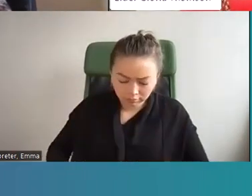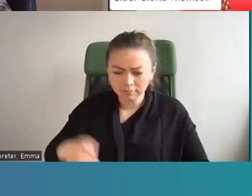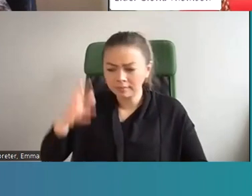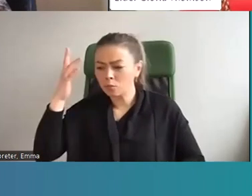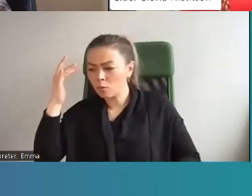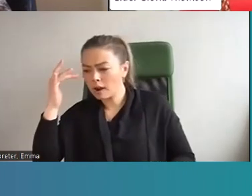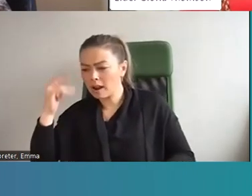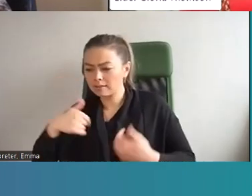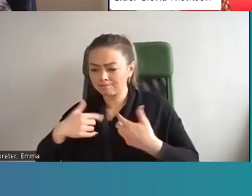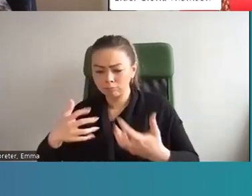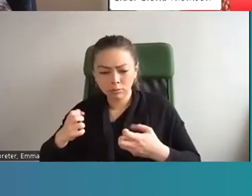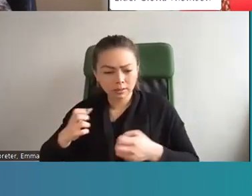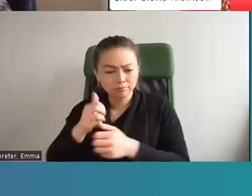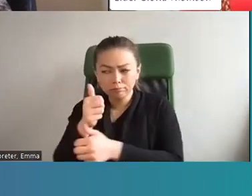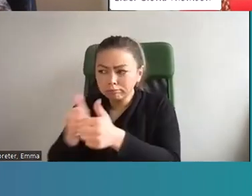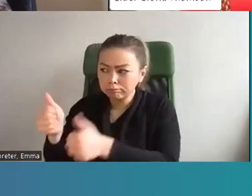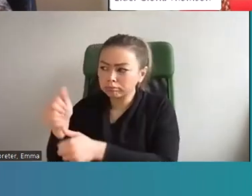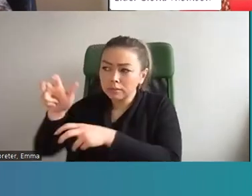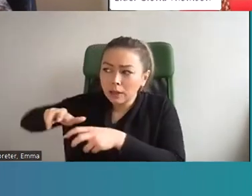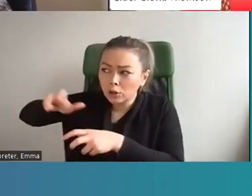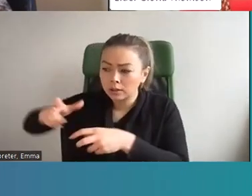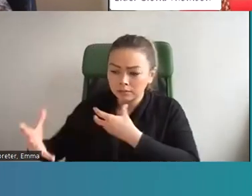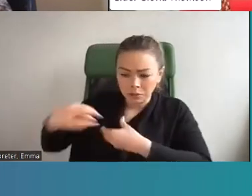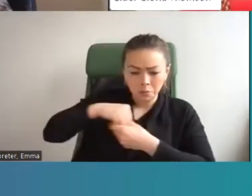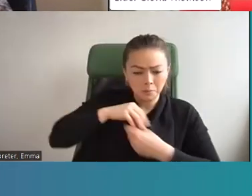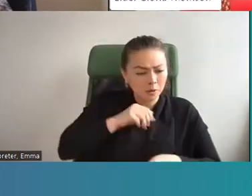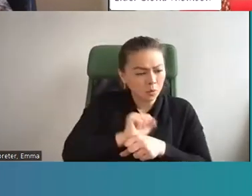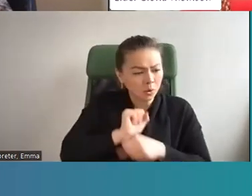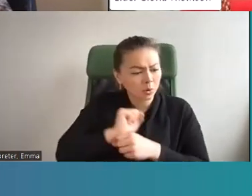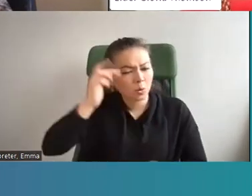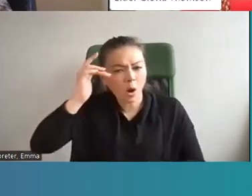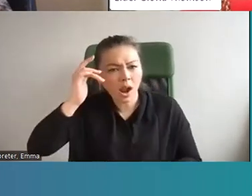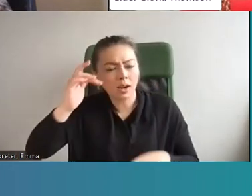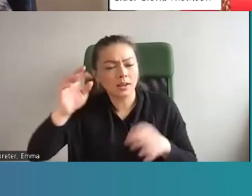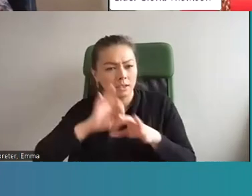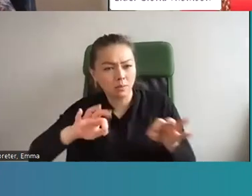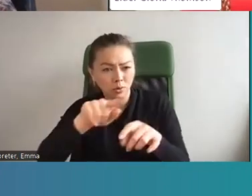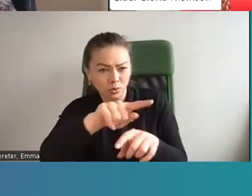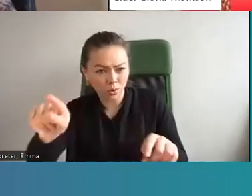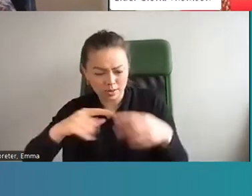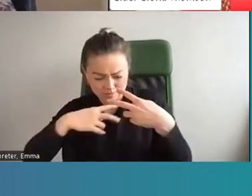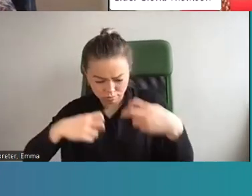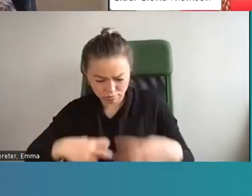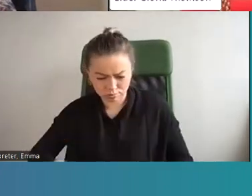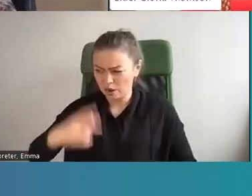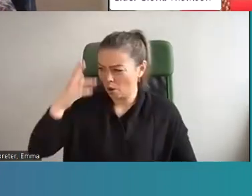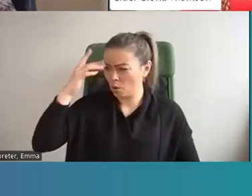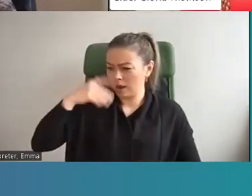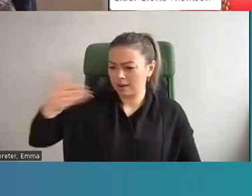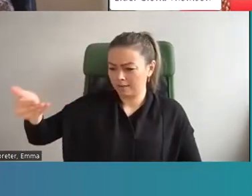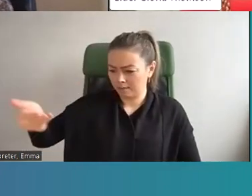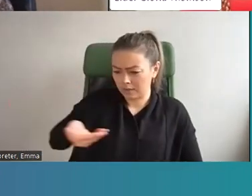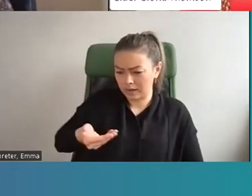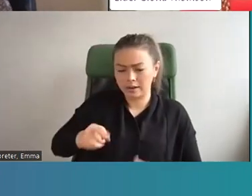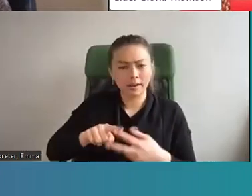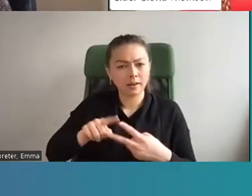work. Consider asking yourselves, why are we inviting an Indigenous elder? How are we honoring and